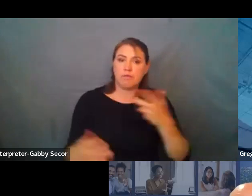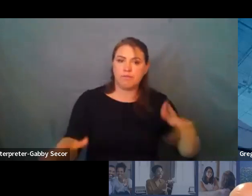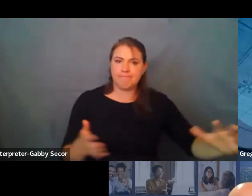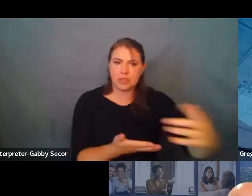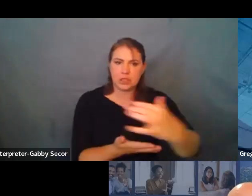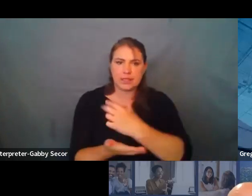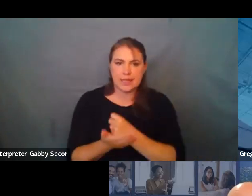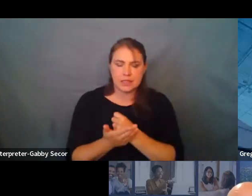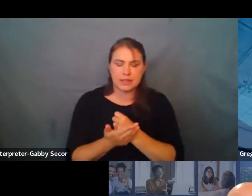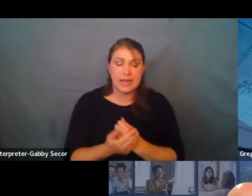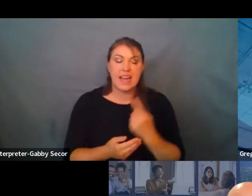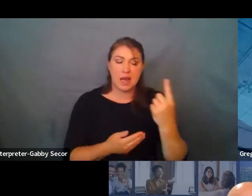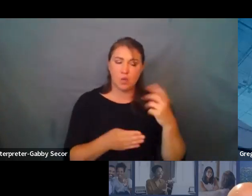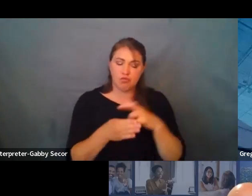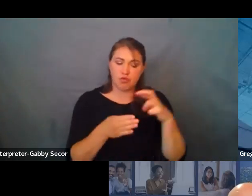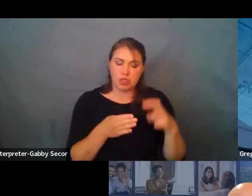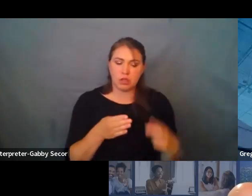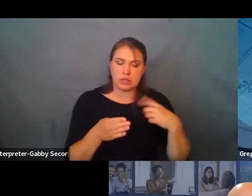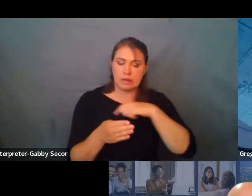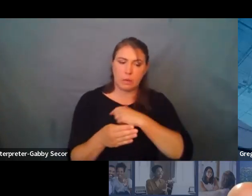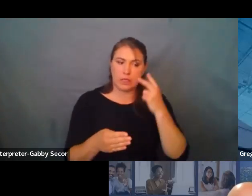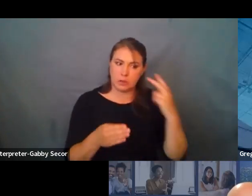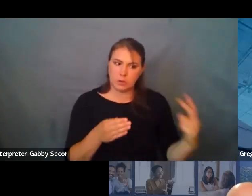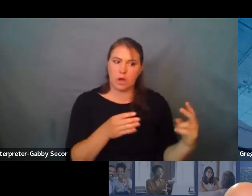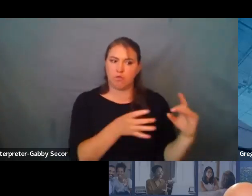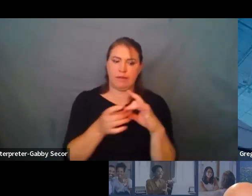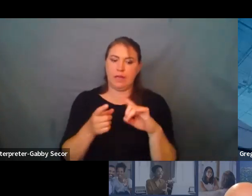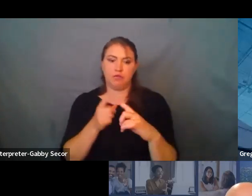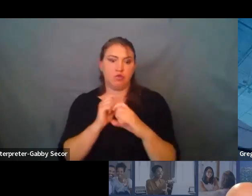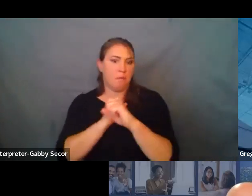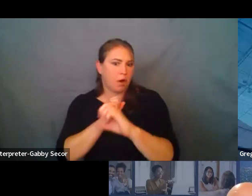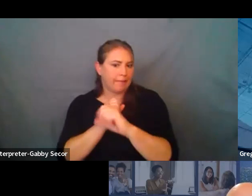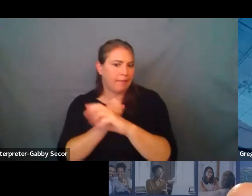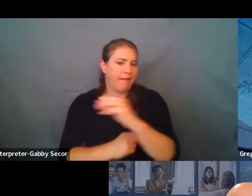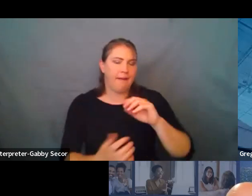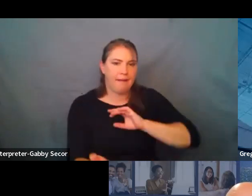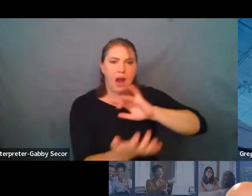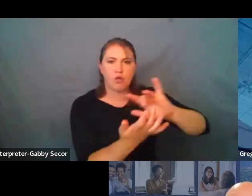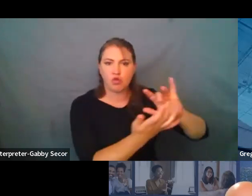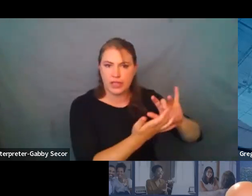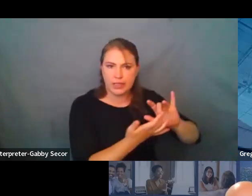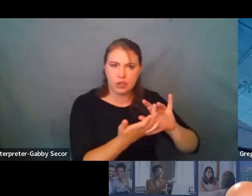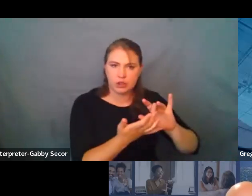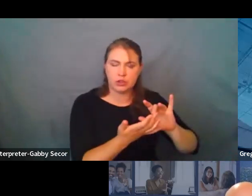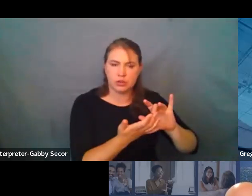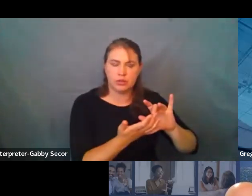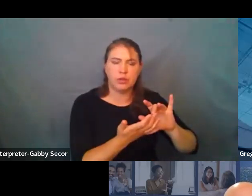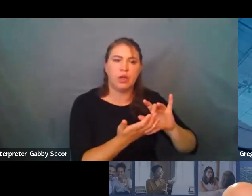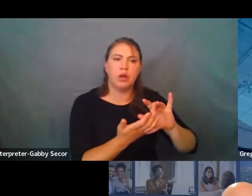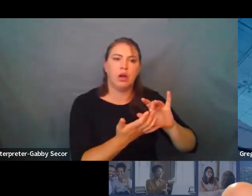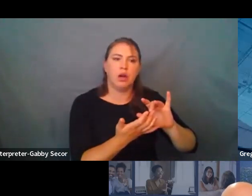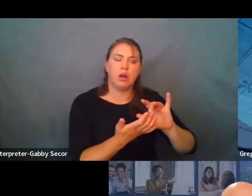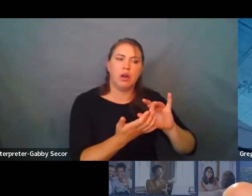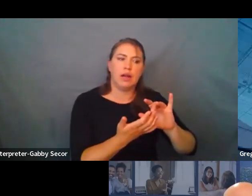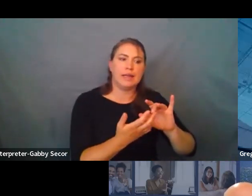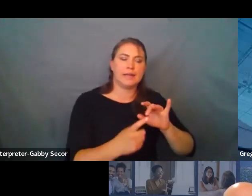to outreach and marketing, which I felt was very probative as we start thinking about doing much more of that, was that